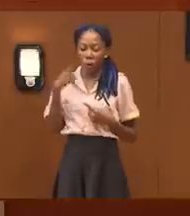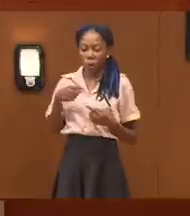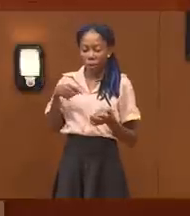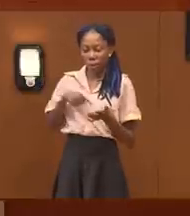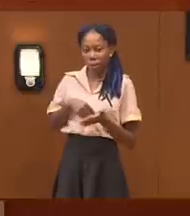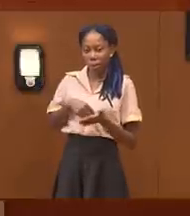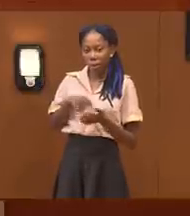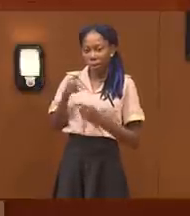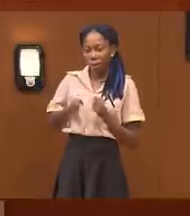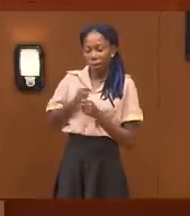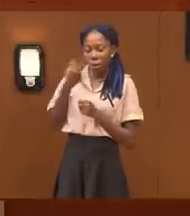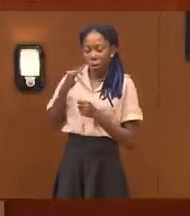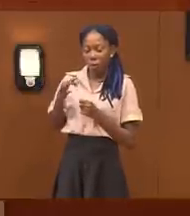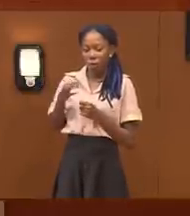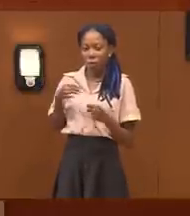matter with you.